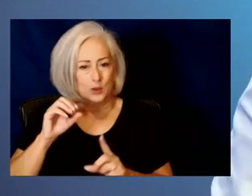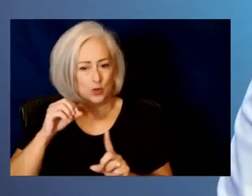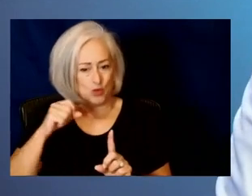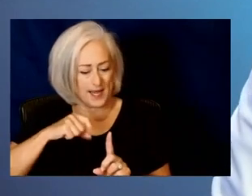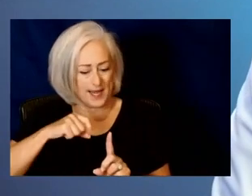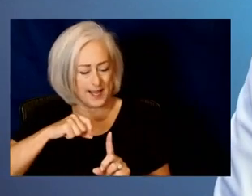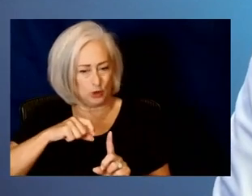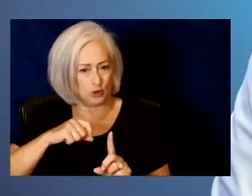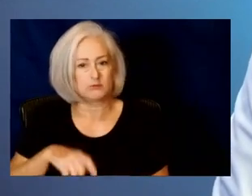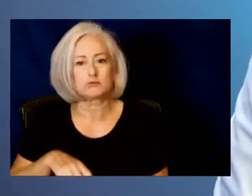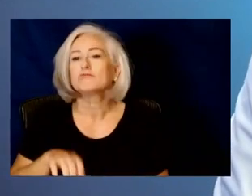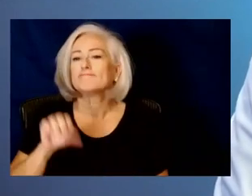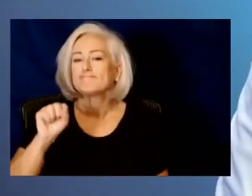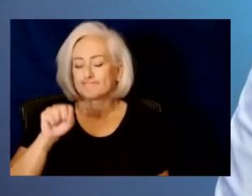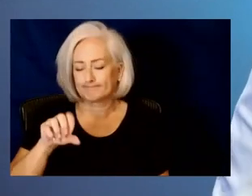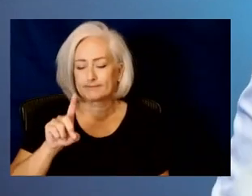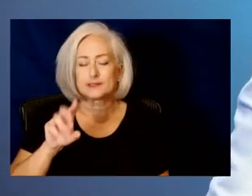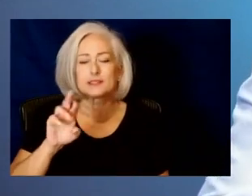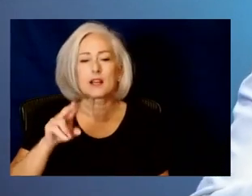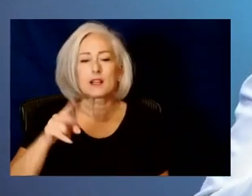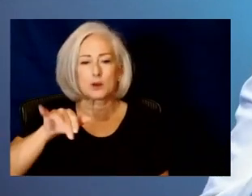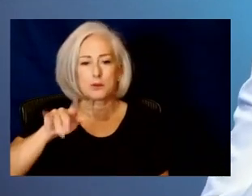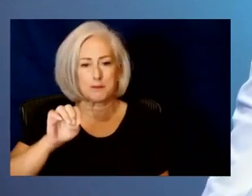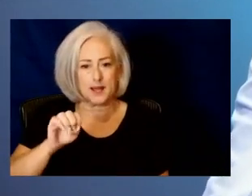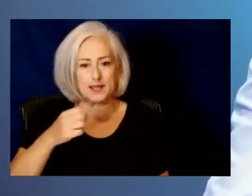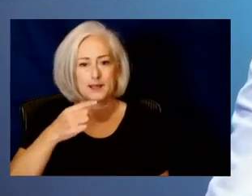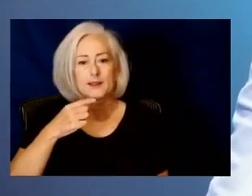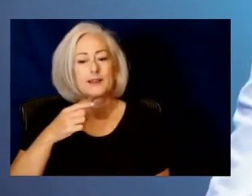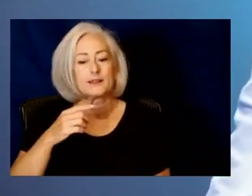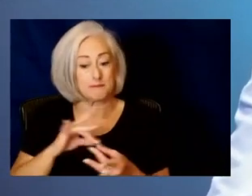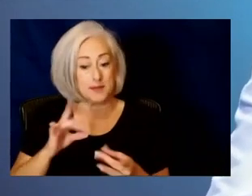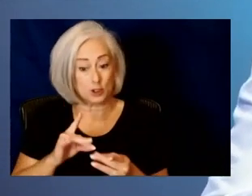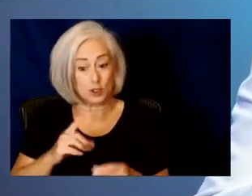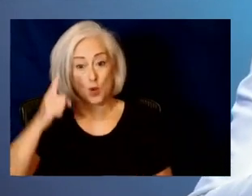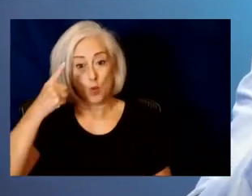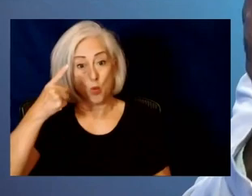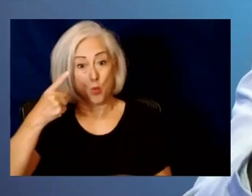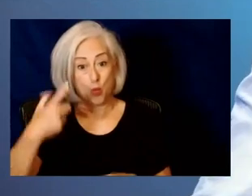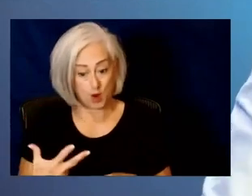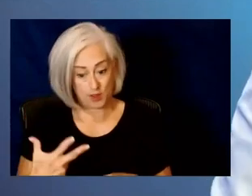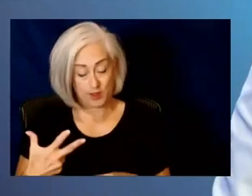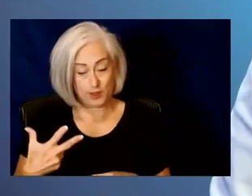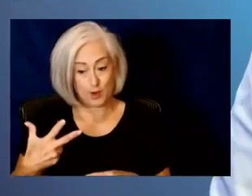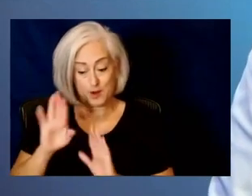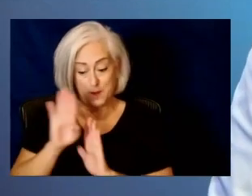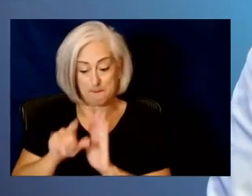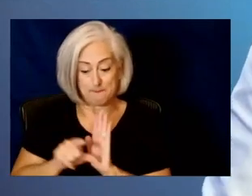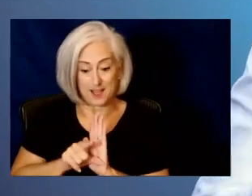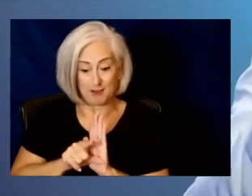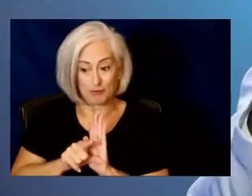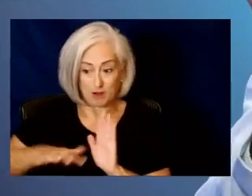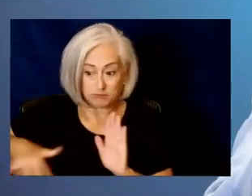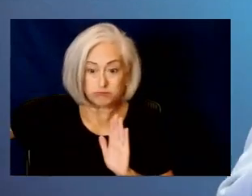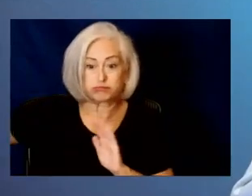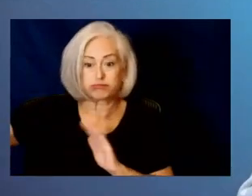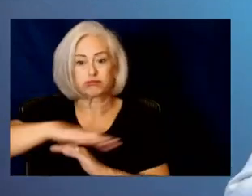Pike mentioned that about a third of kind of the natural background radiation that you just going outside in the sun, you're getting a